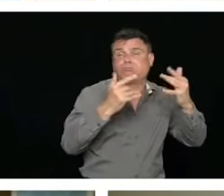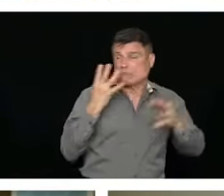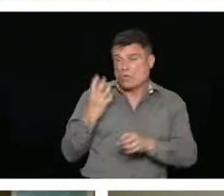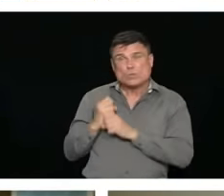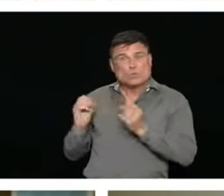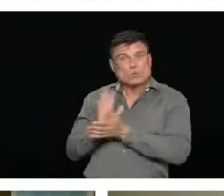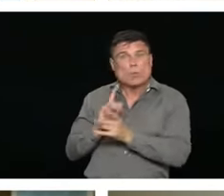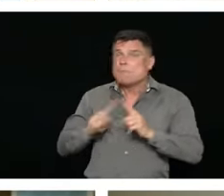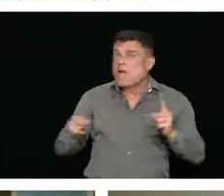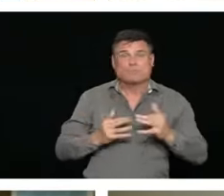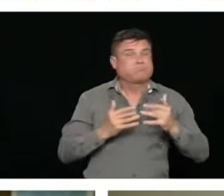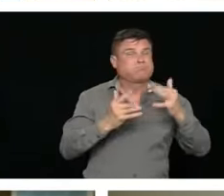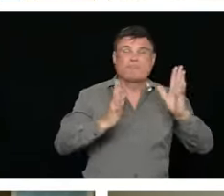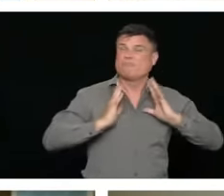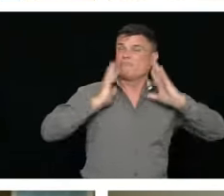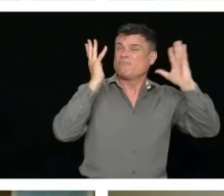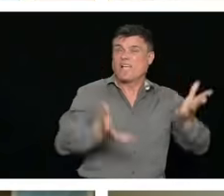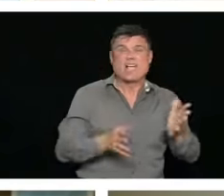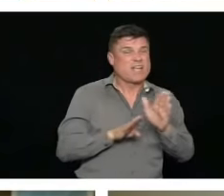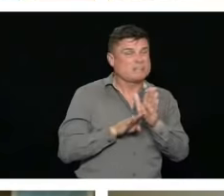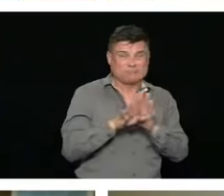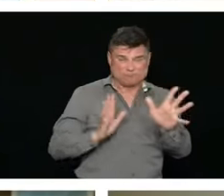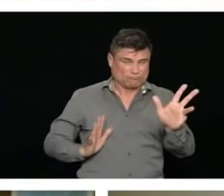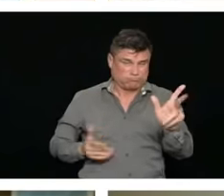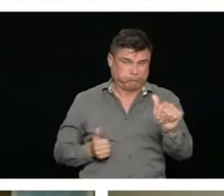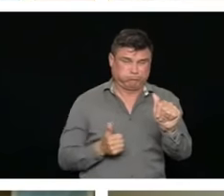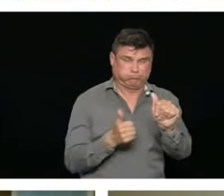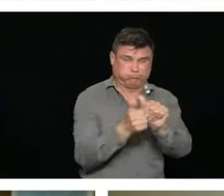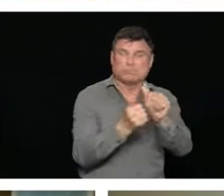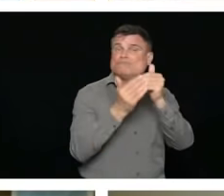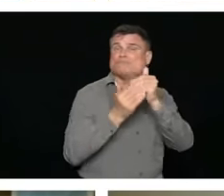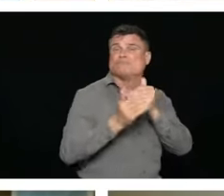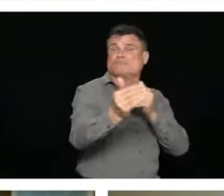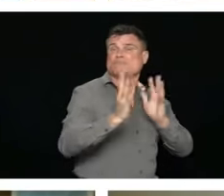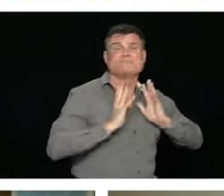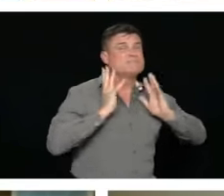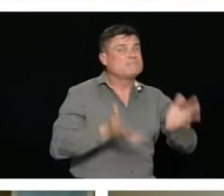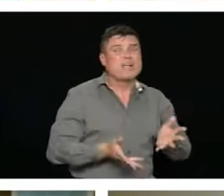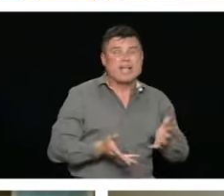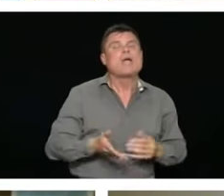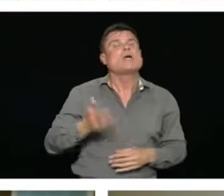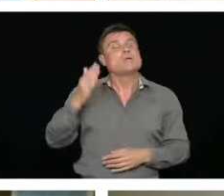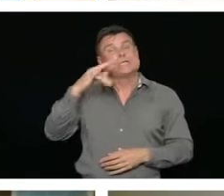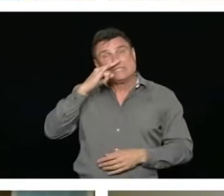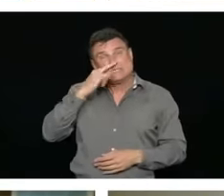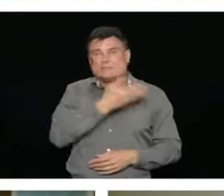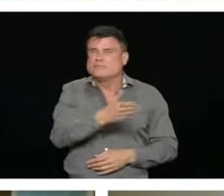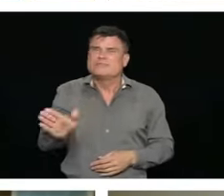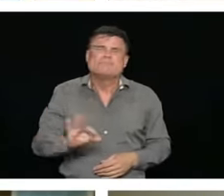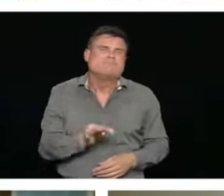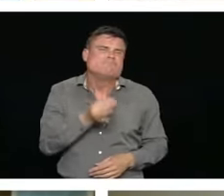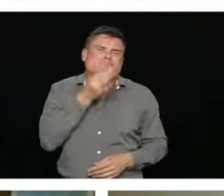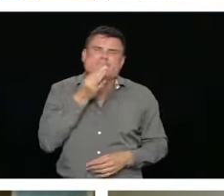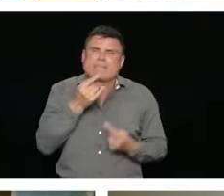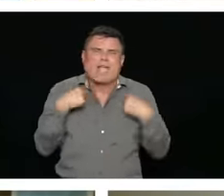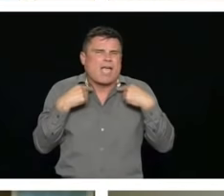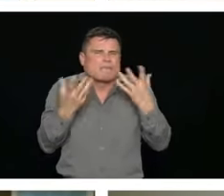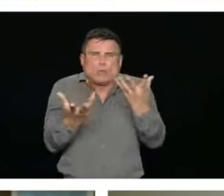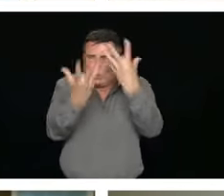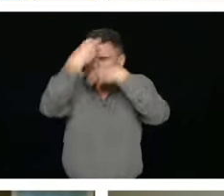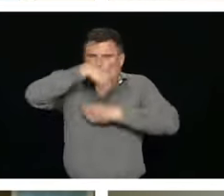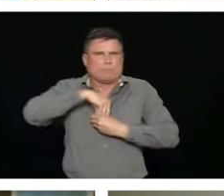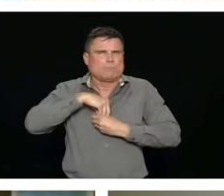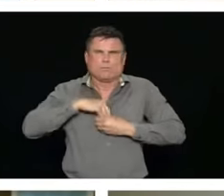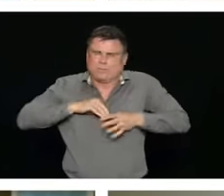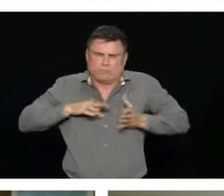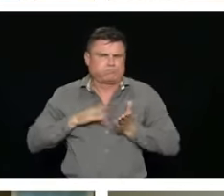kids can do this. They are resilient, and they will. But it's also another reason why, when we have the opportunity, we need to have kids in the